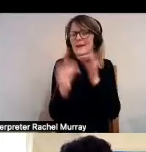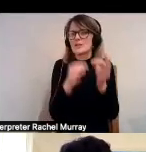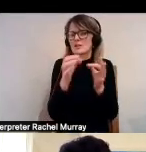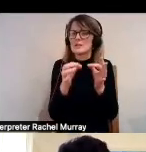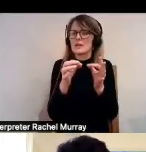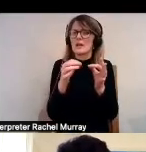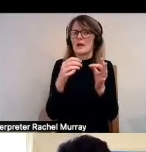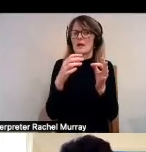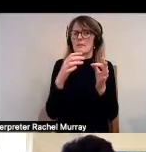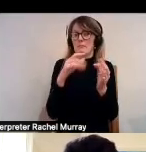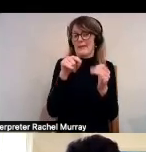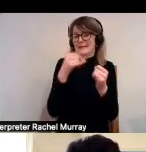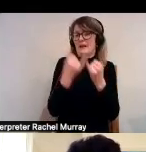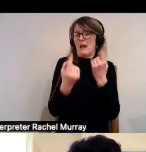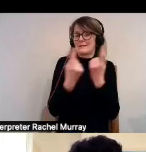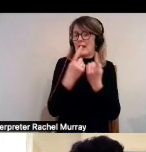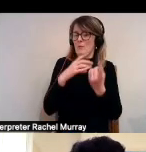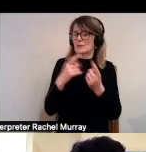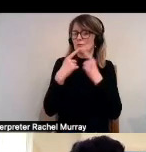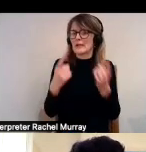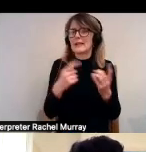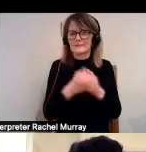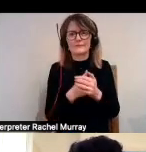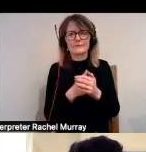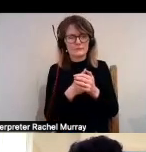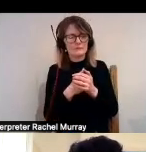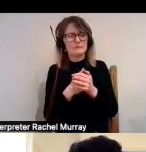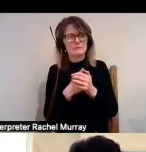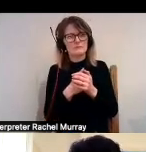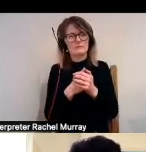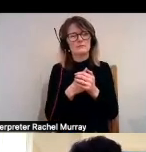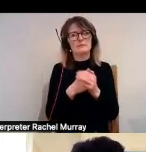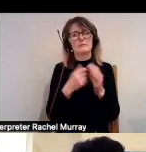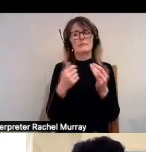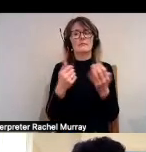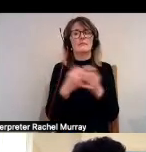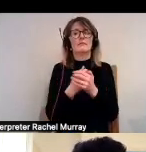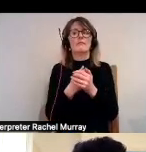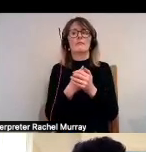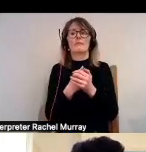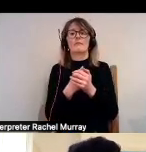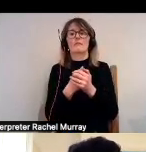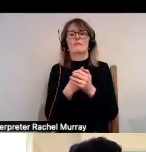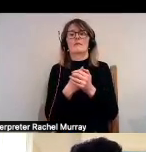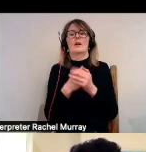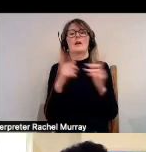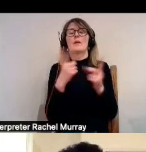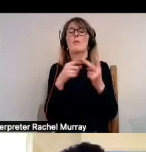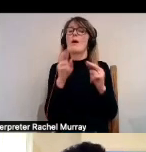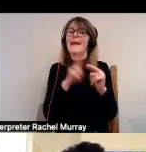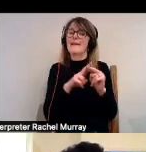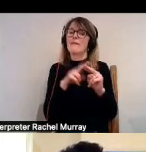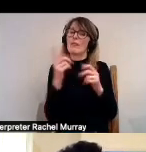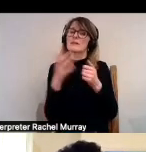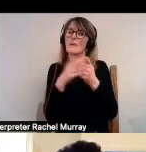me move this so that I can see the whole thing and read it out to you. So what if there's more than enough